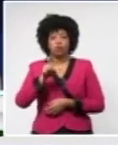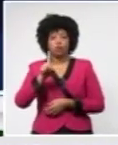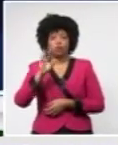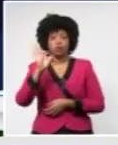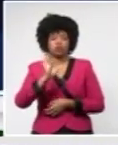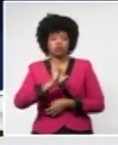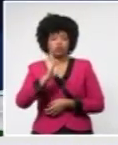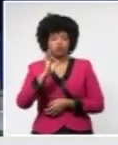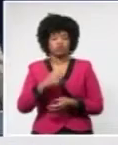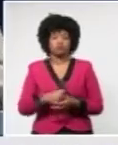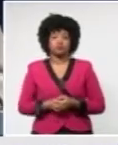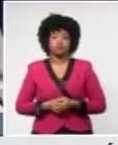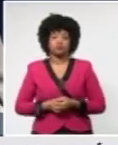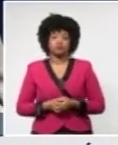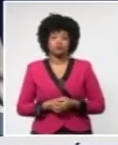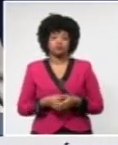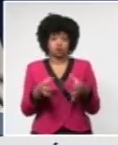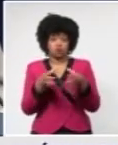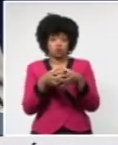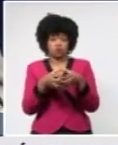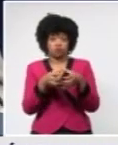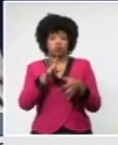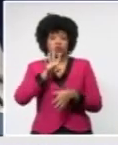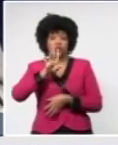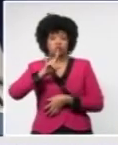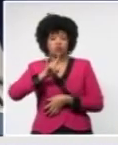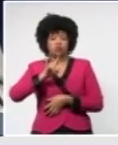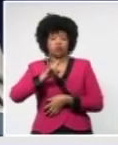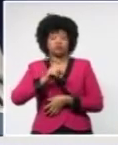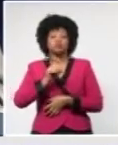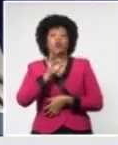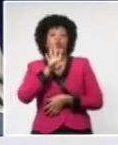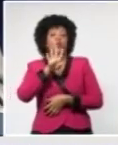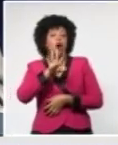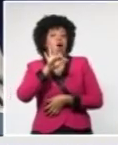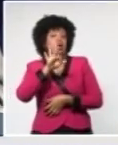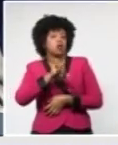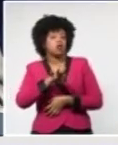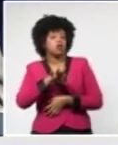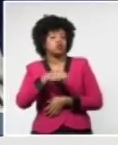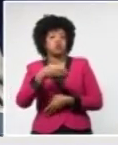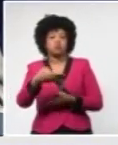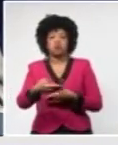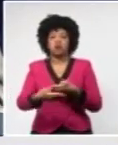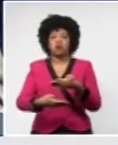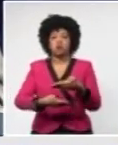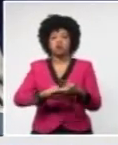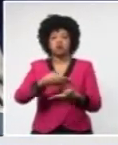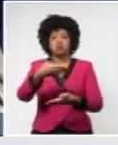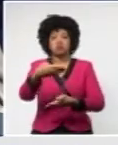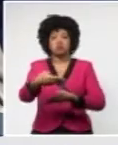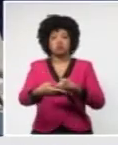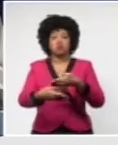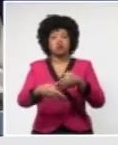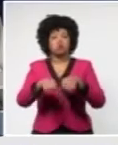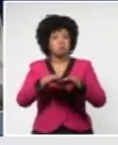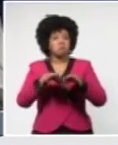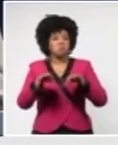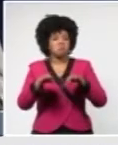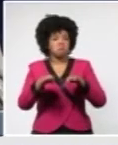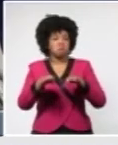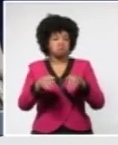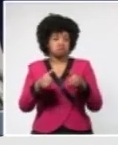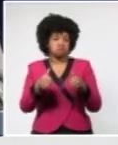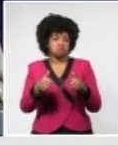in serious condition and is admitted to the Salvador Allende Hospital here in Havana.